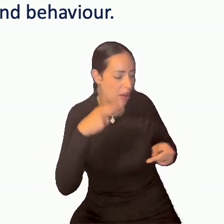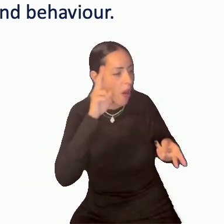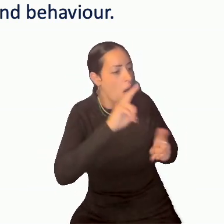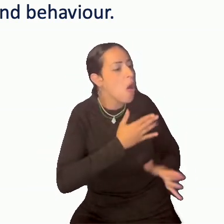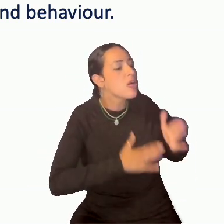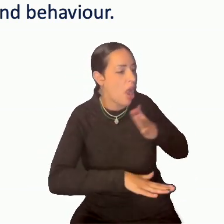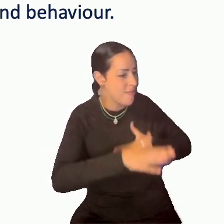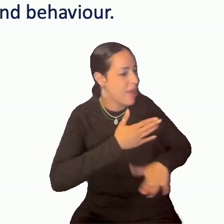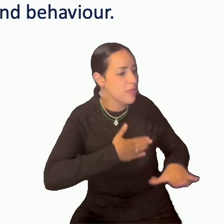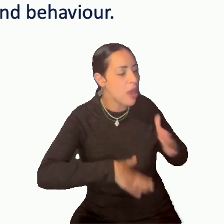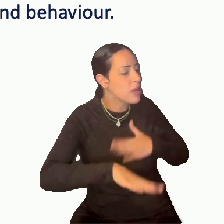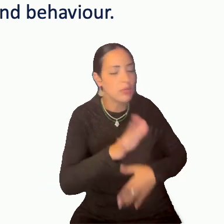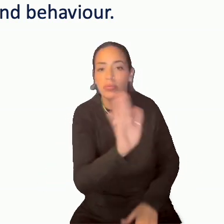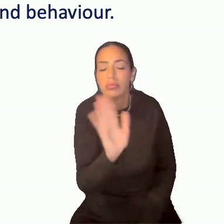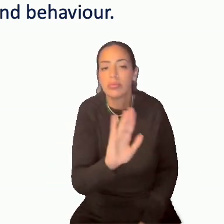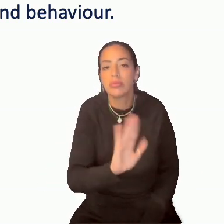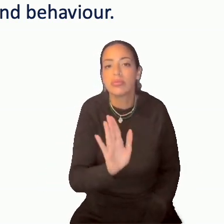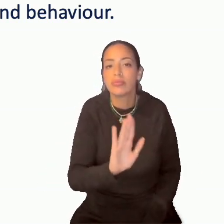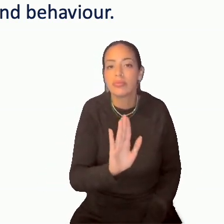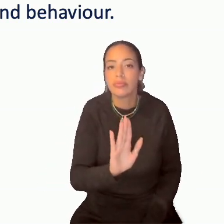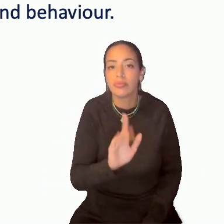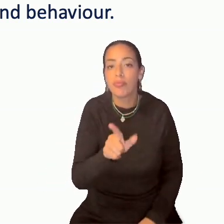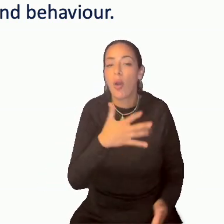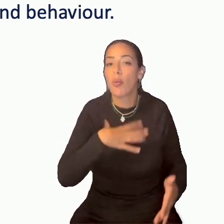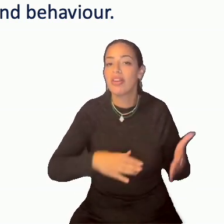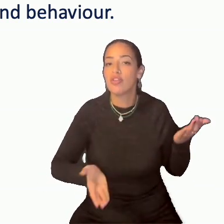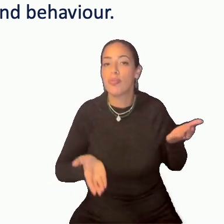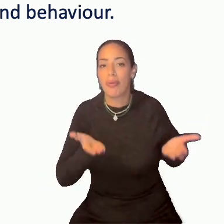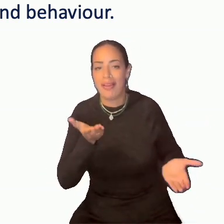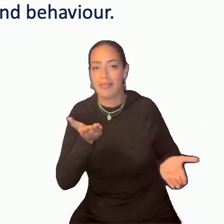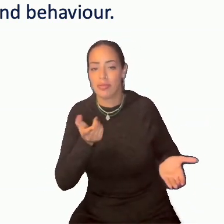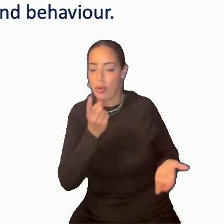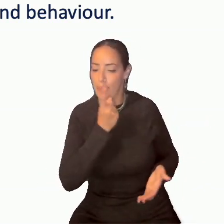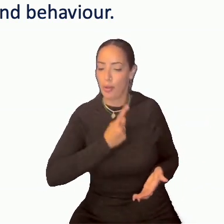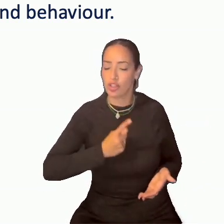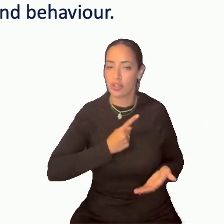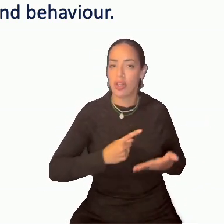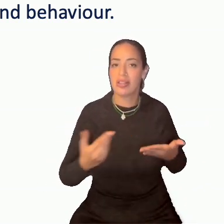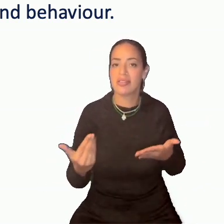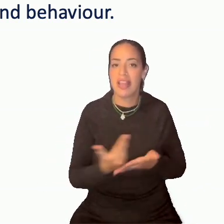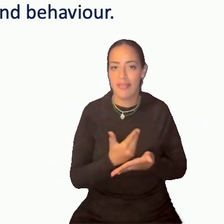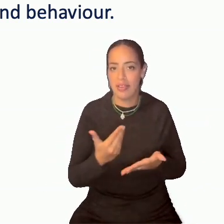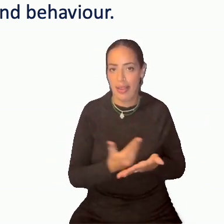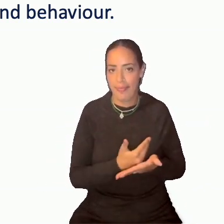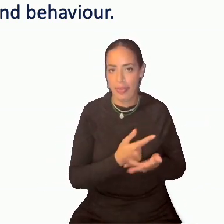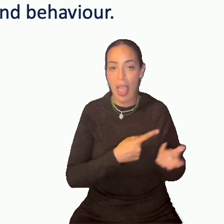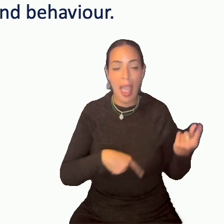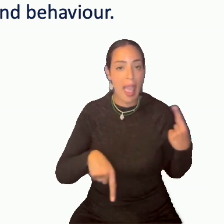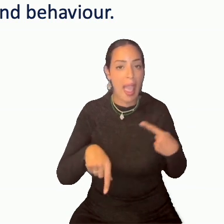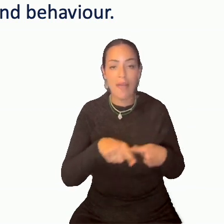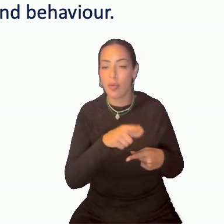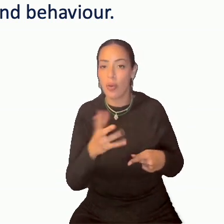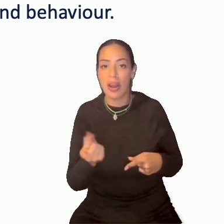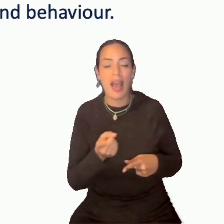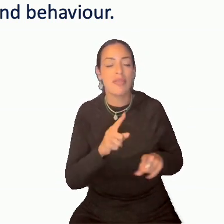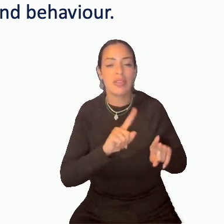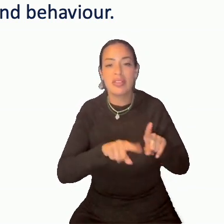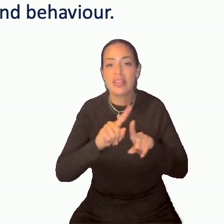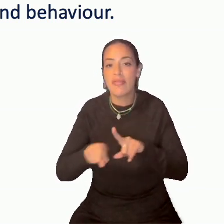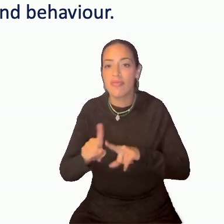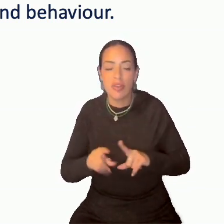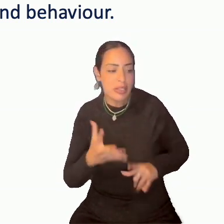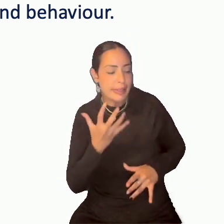However, remaining present and bearing witness also needs to be balanced against personal safety, and everyone will have a different threshold for what they're